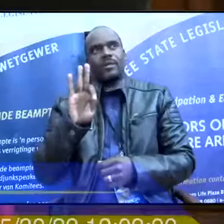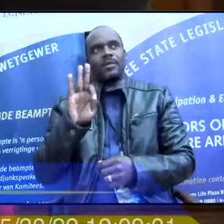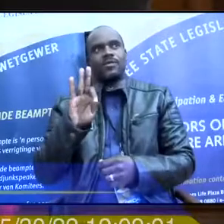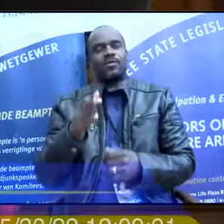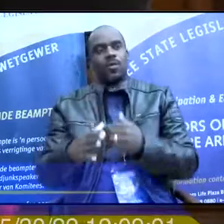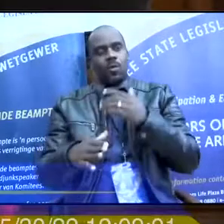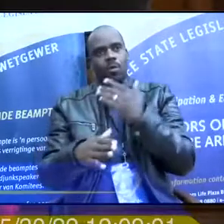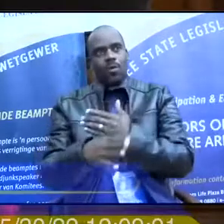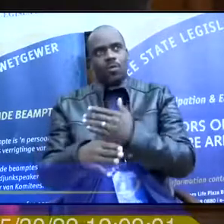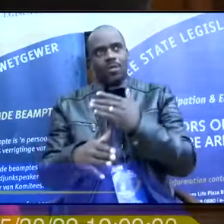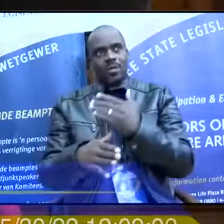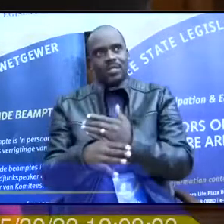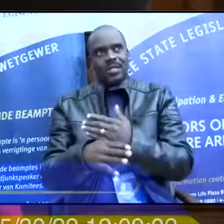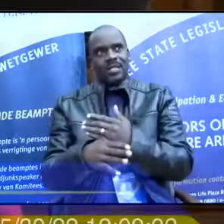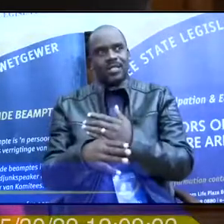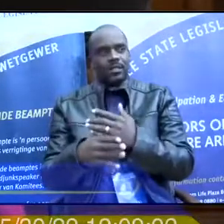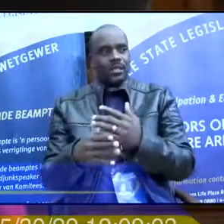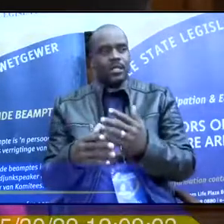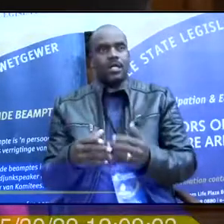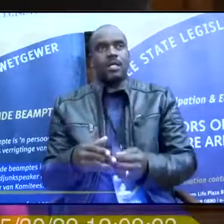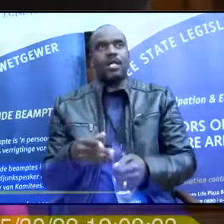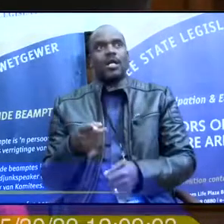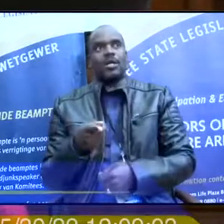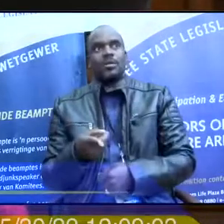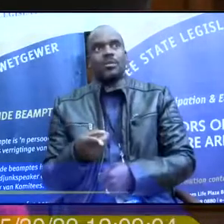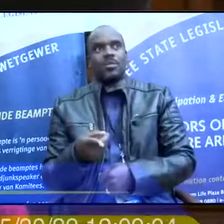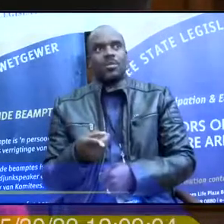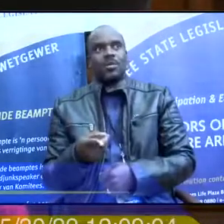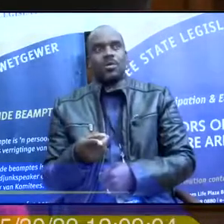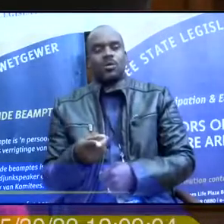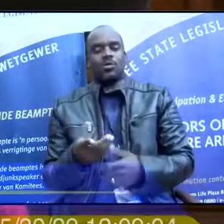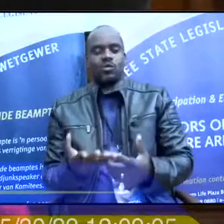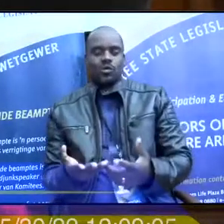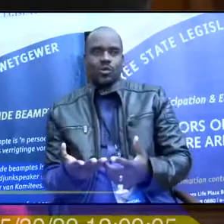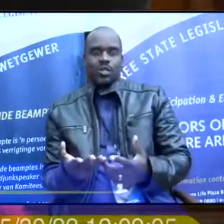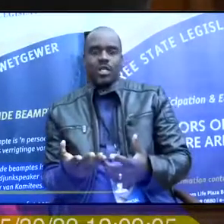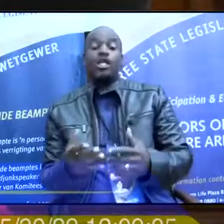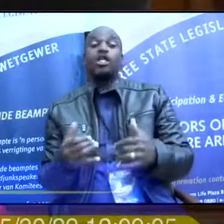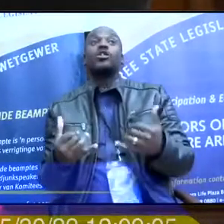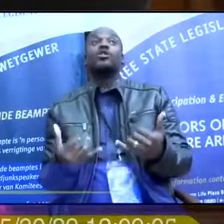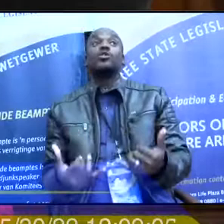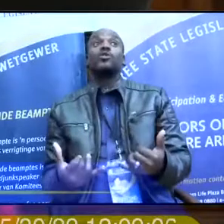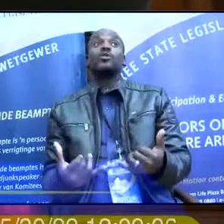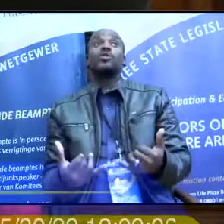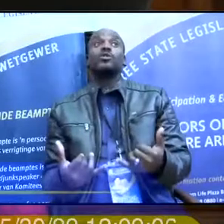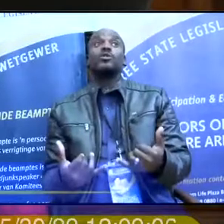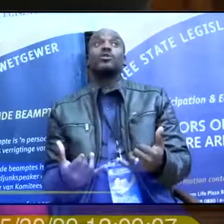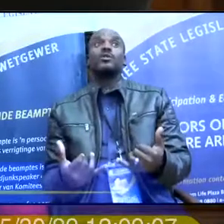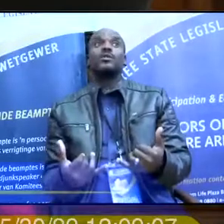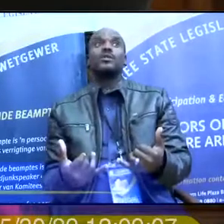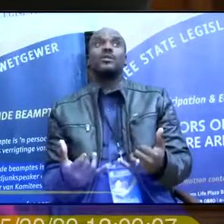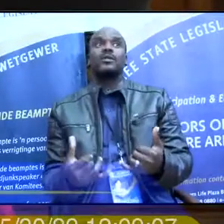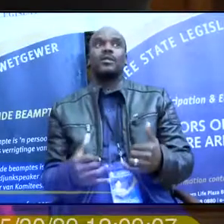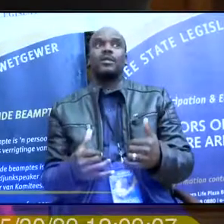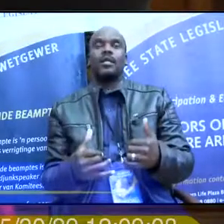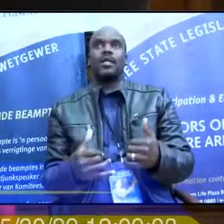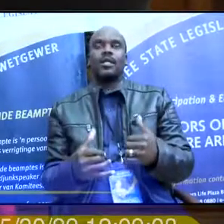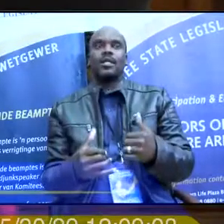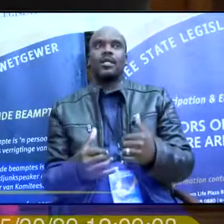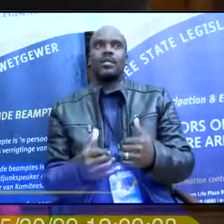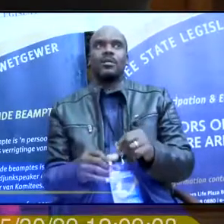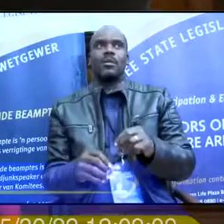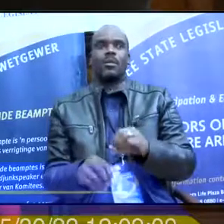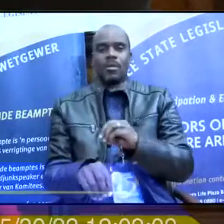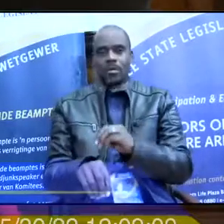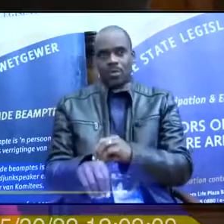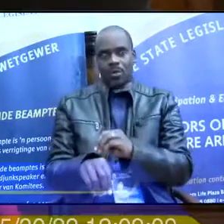workers can be dismissed for not willing to be vaccinated so there's very little that as workers can celebrate